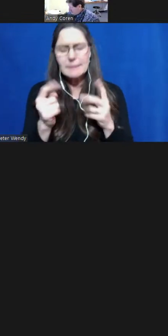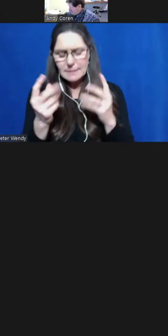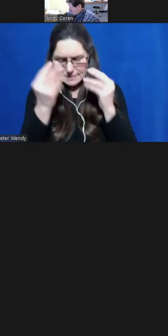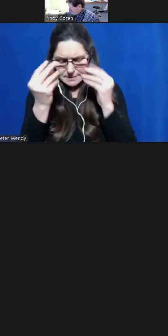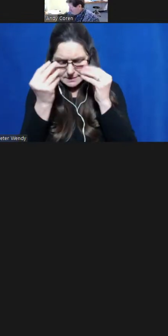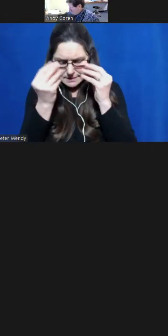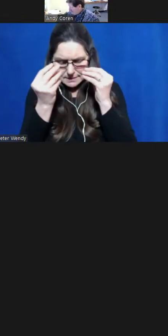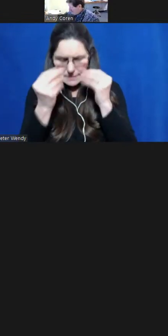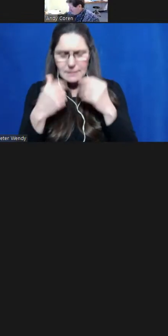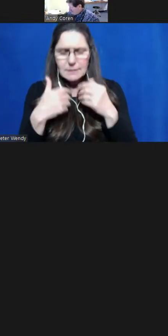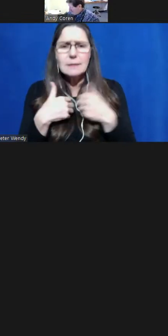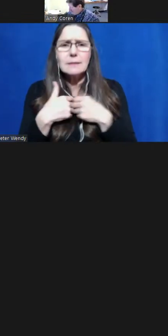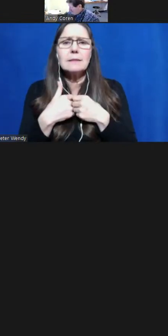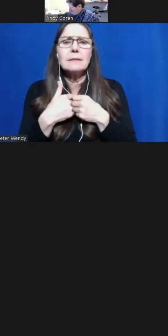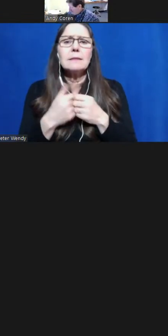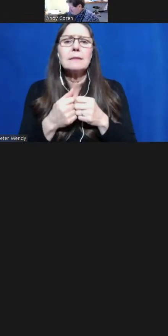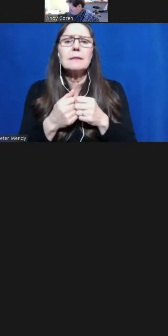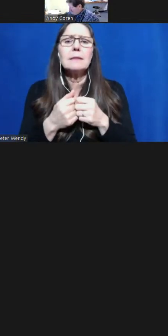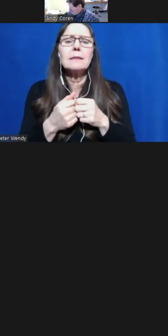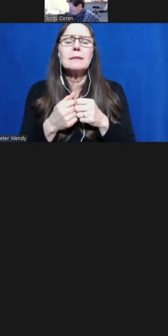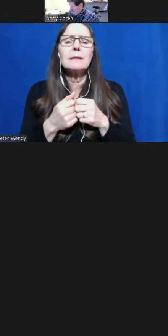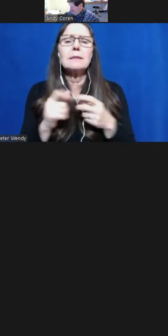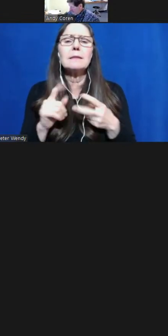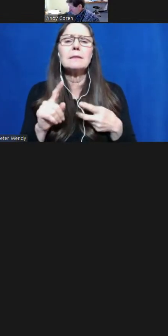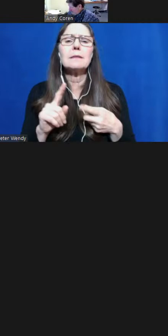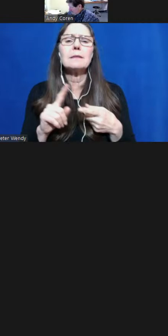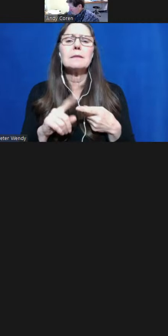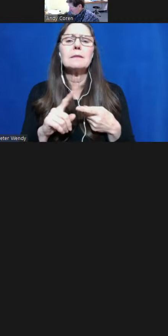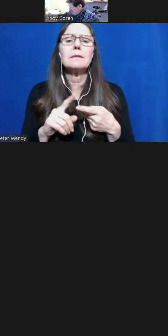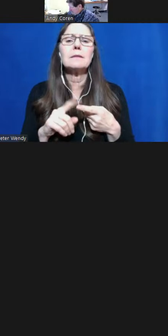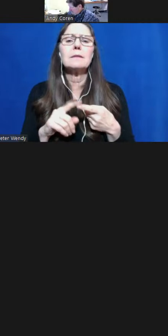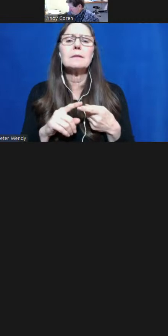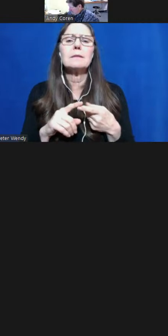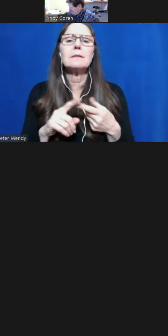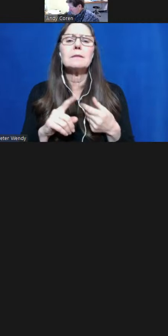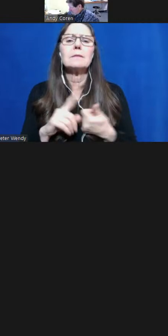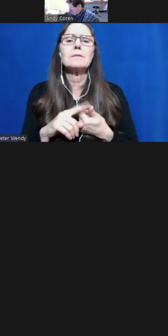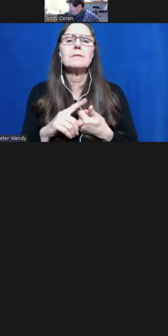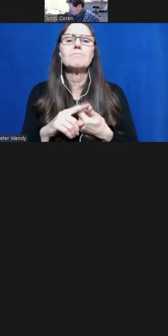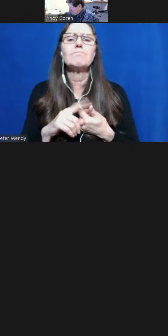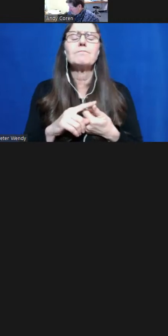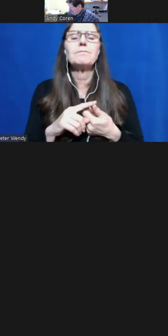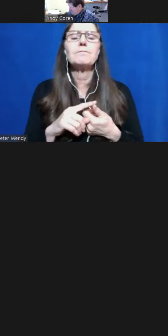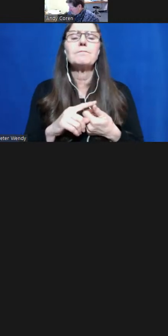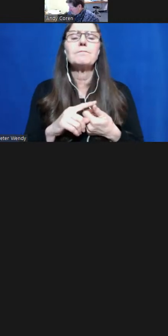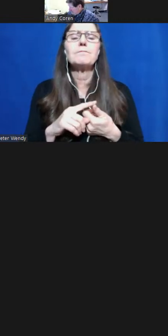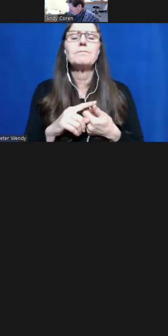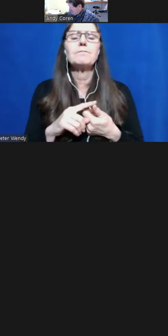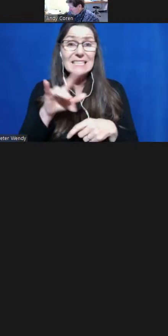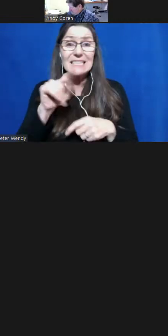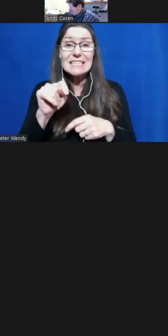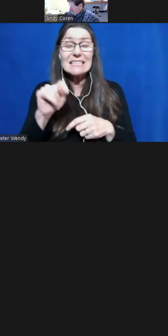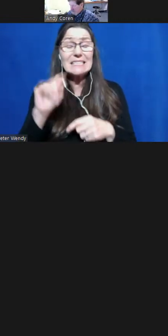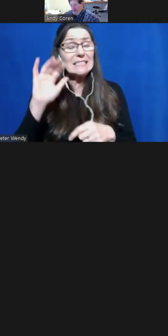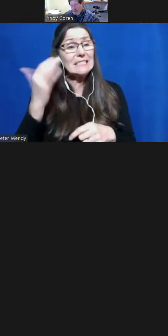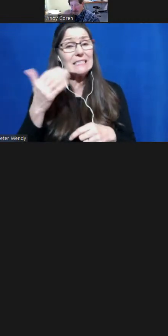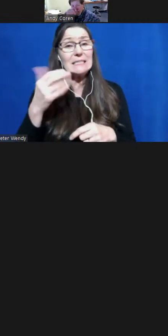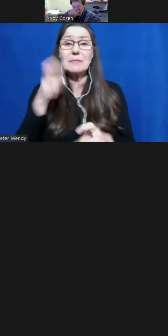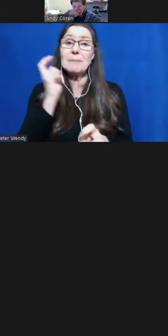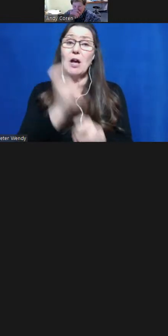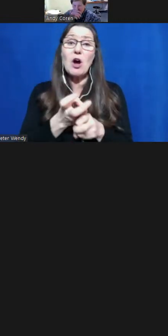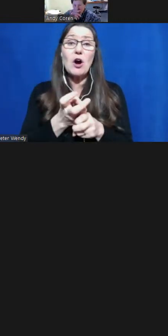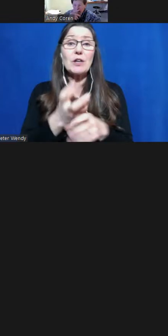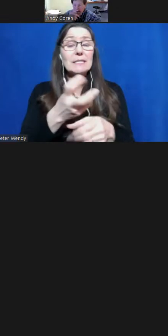here. One is that testing kits seem to be hard to find for some, and